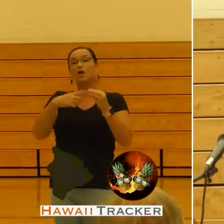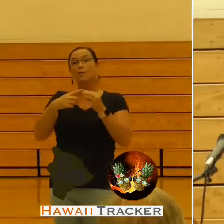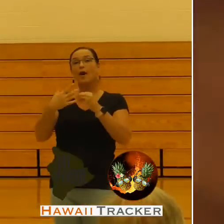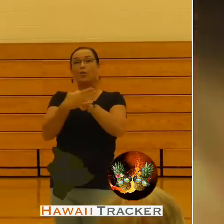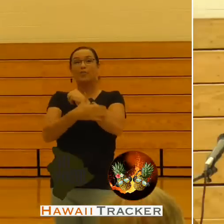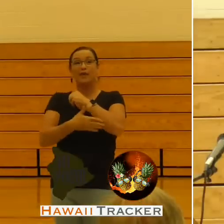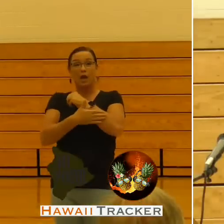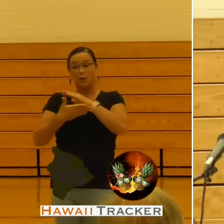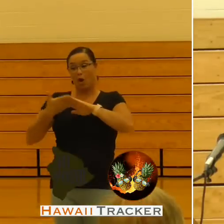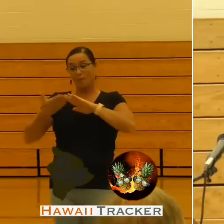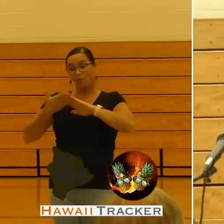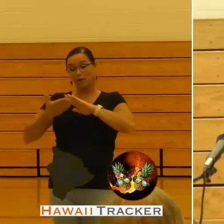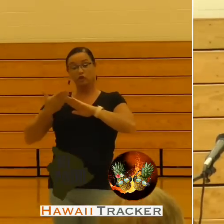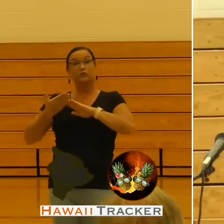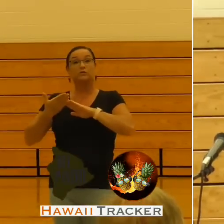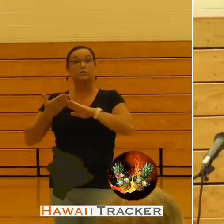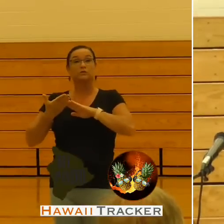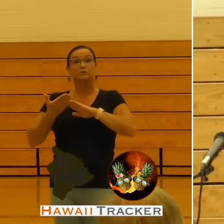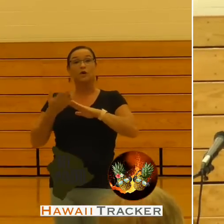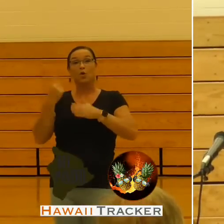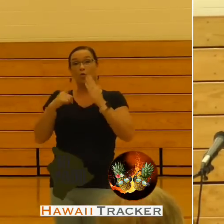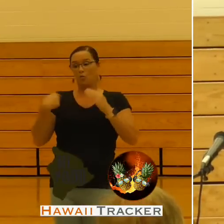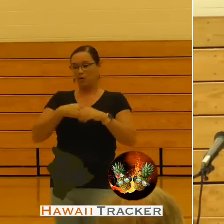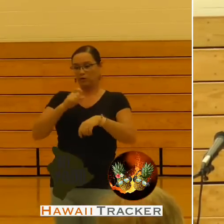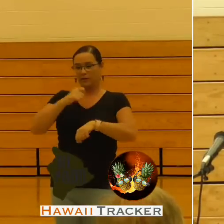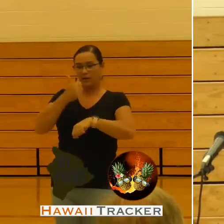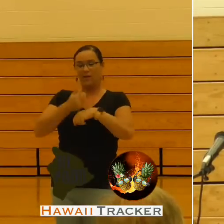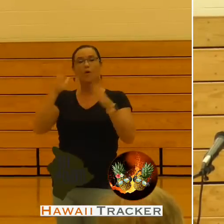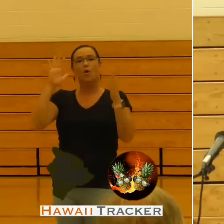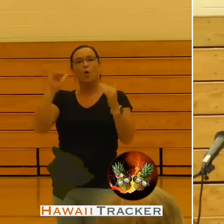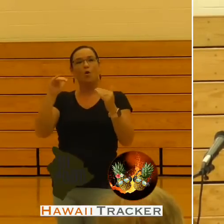and our plan, what we've been putting together.